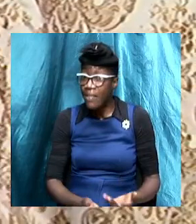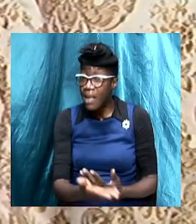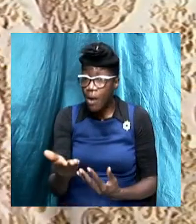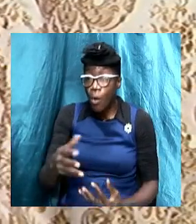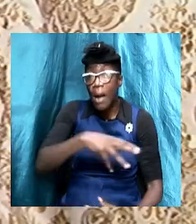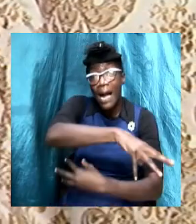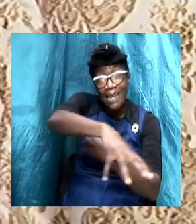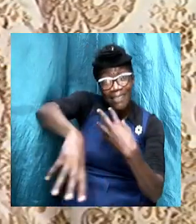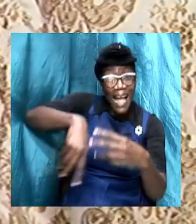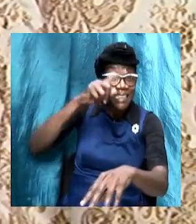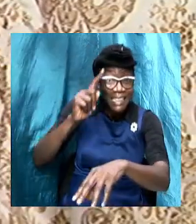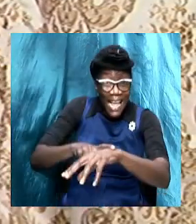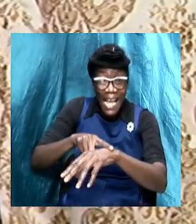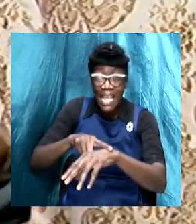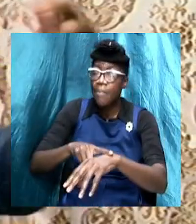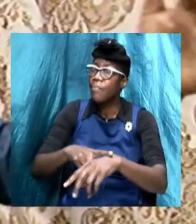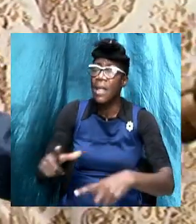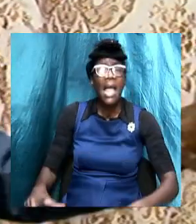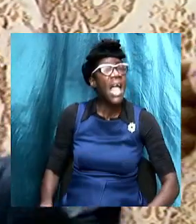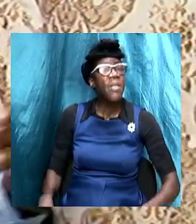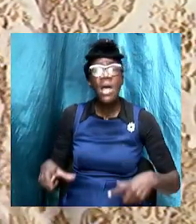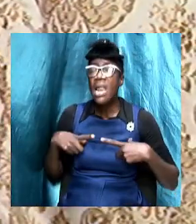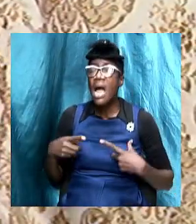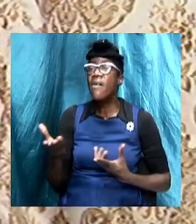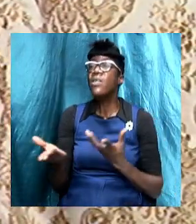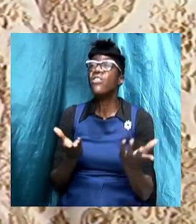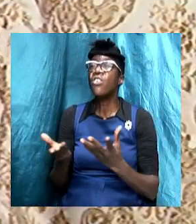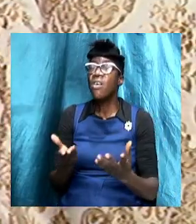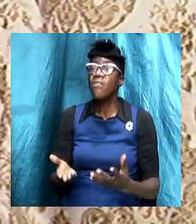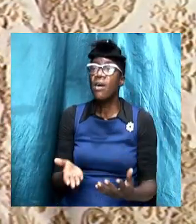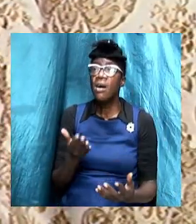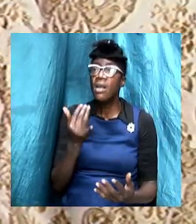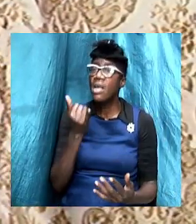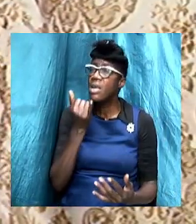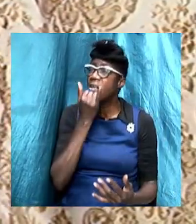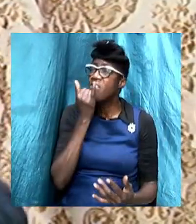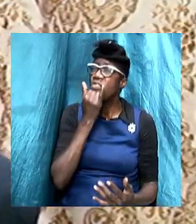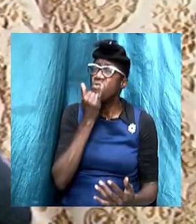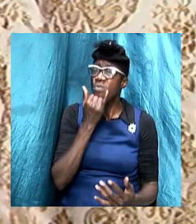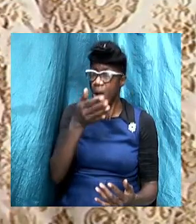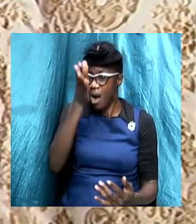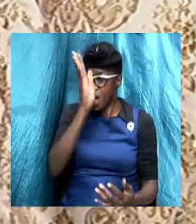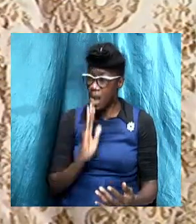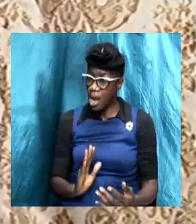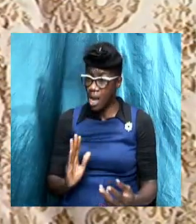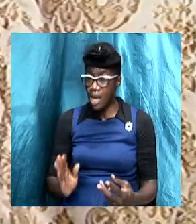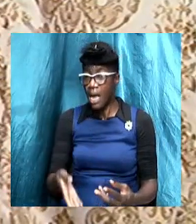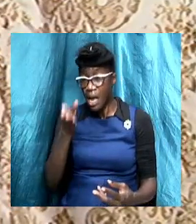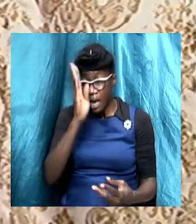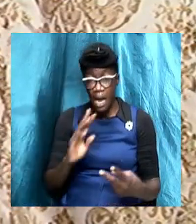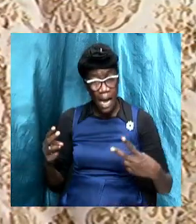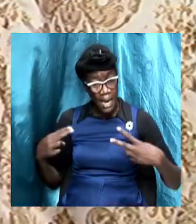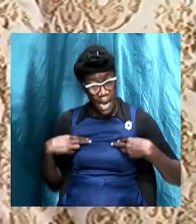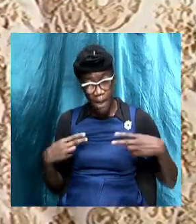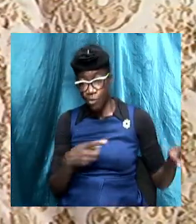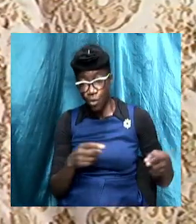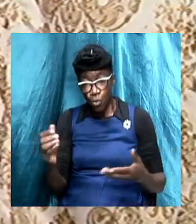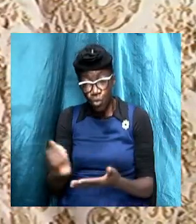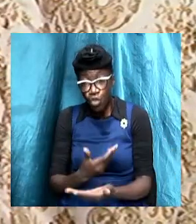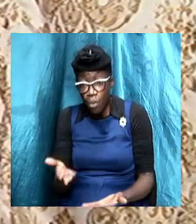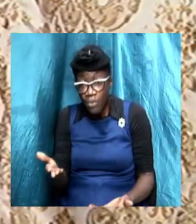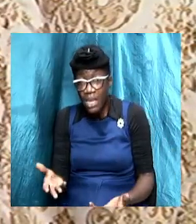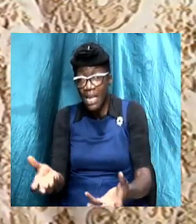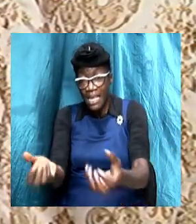in their lives. Amen. They served all the false gods, and God had to do something to get their